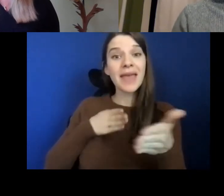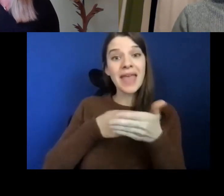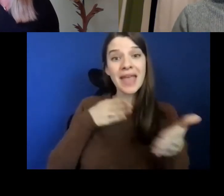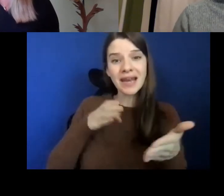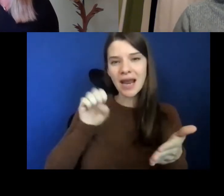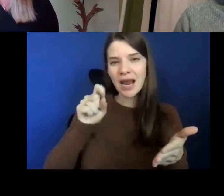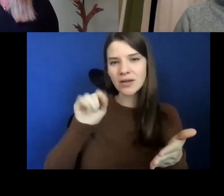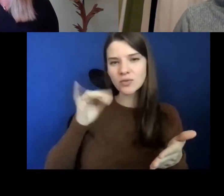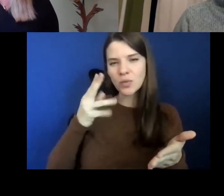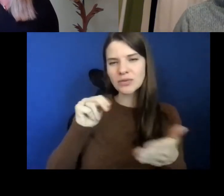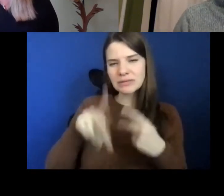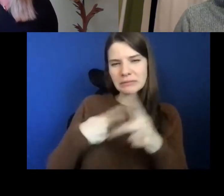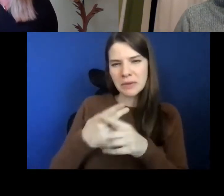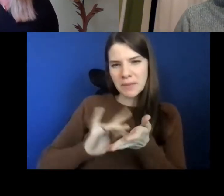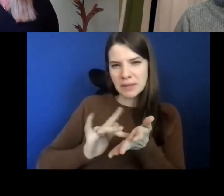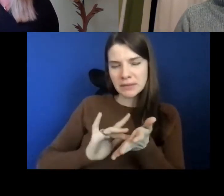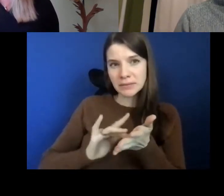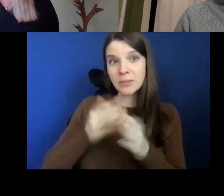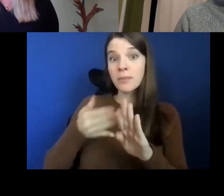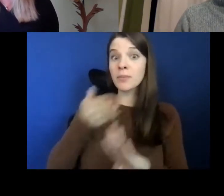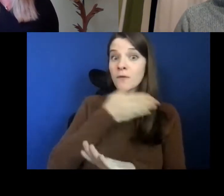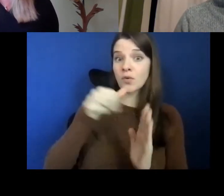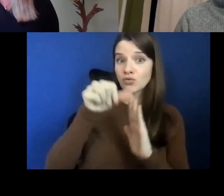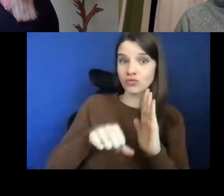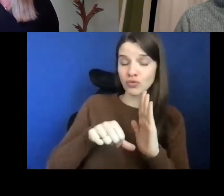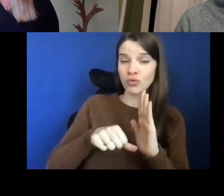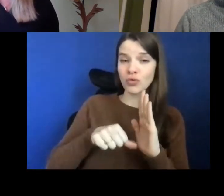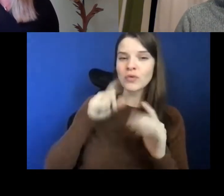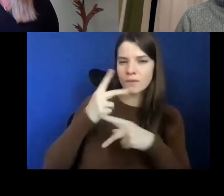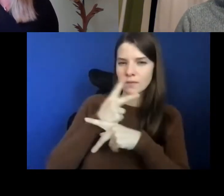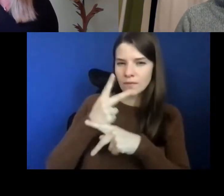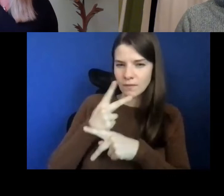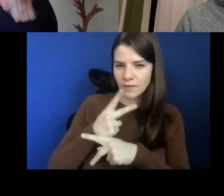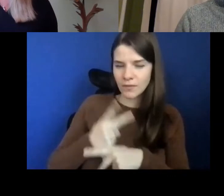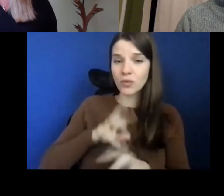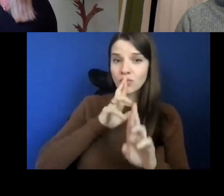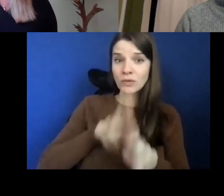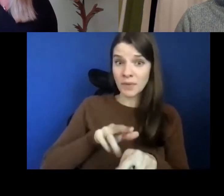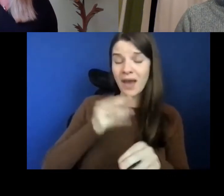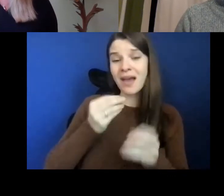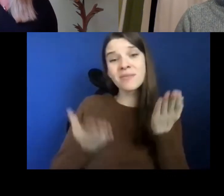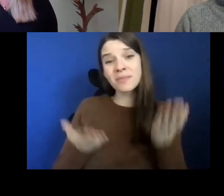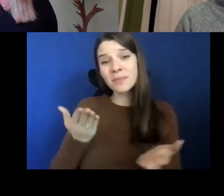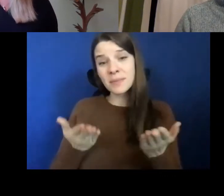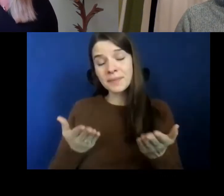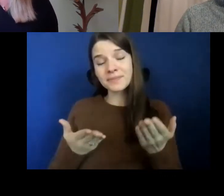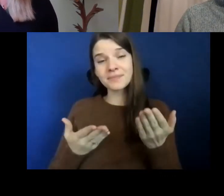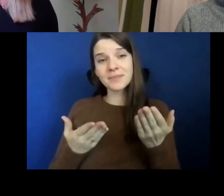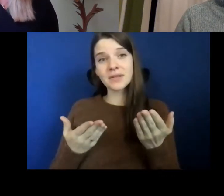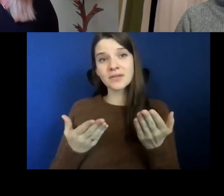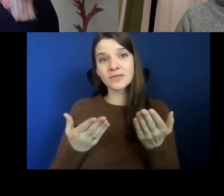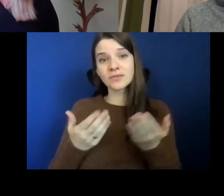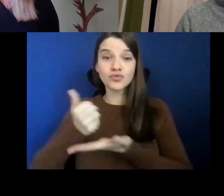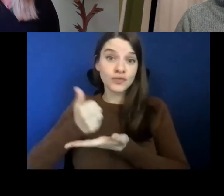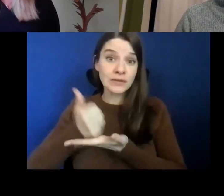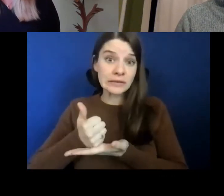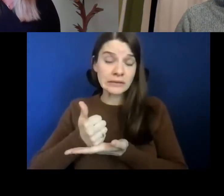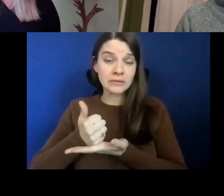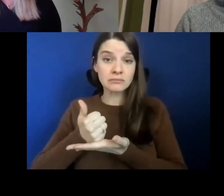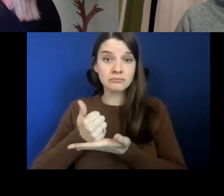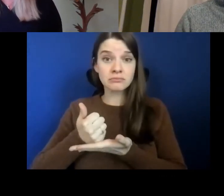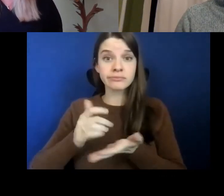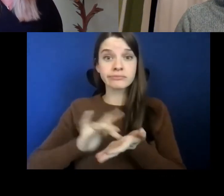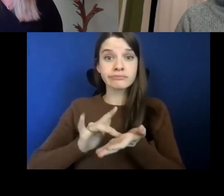anti-estrogen type medication prior to surgery to determine response and potentially treat patients for